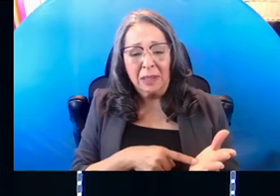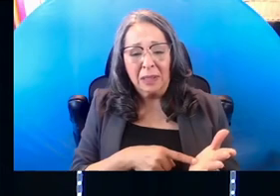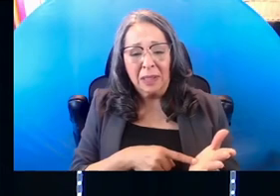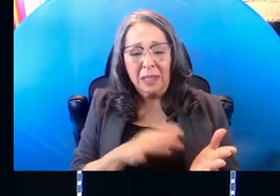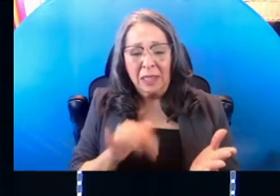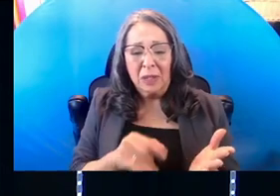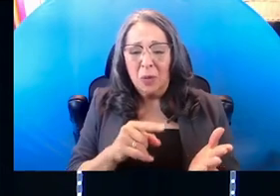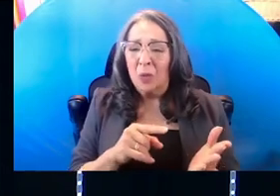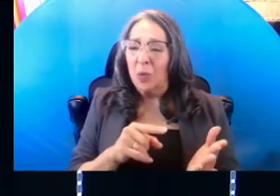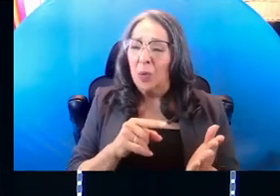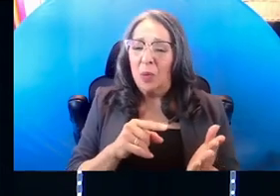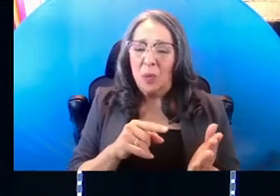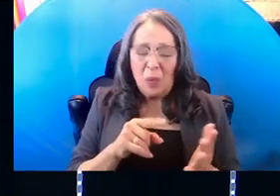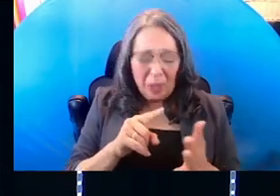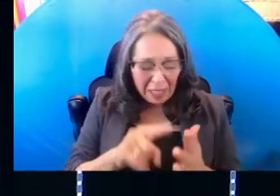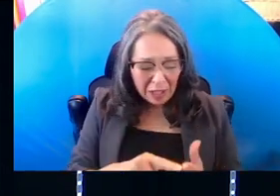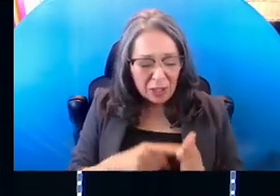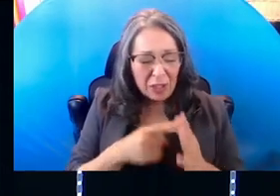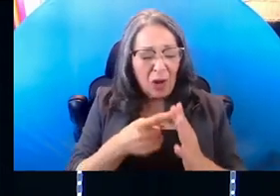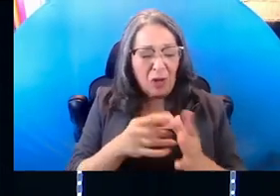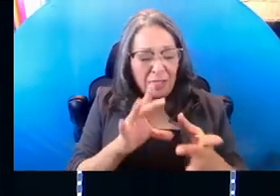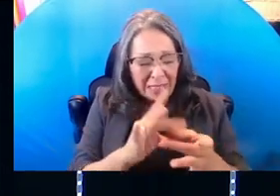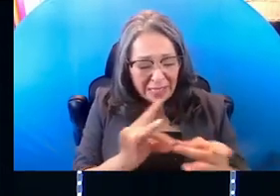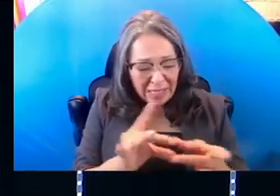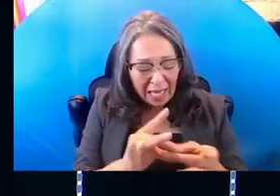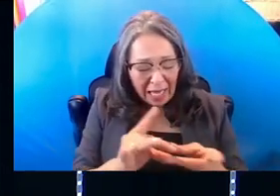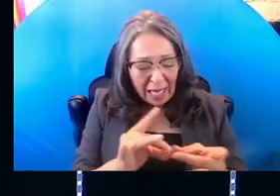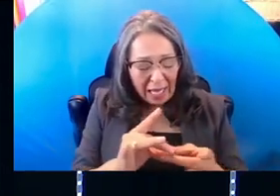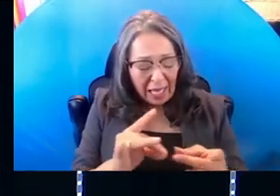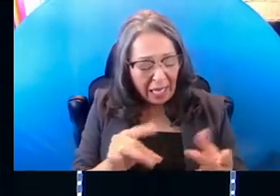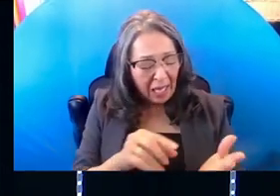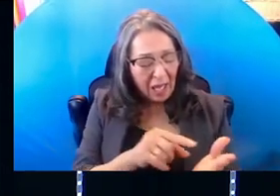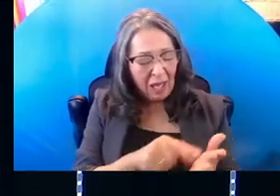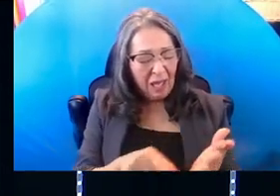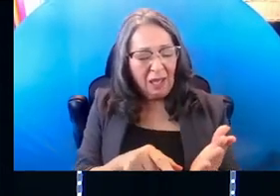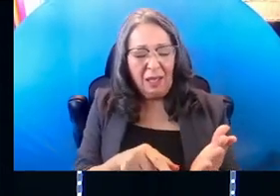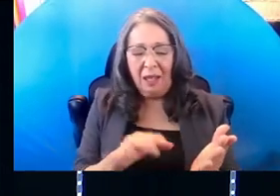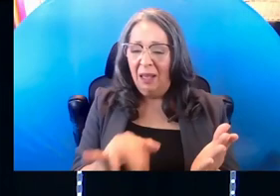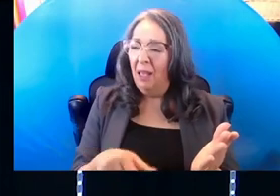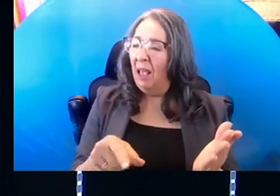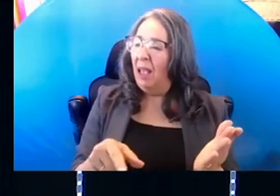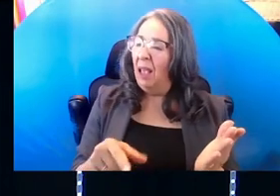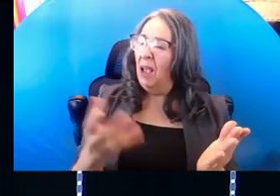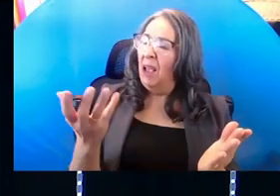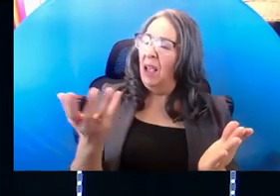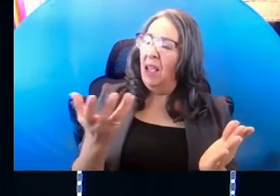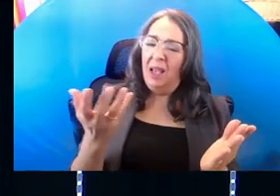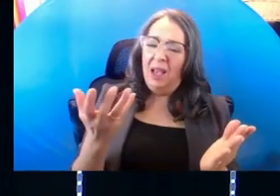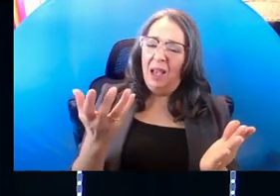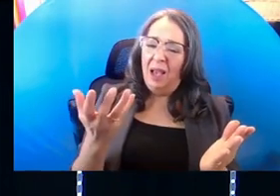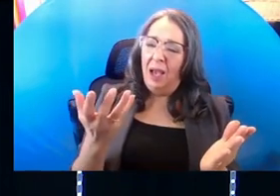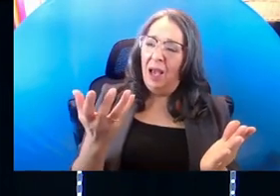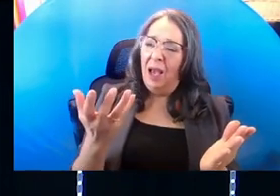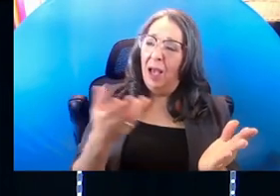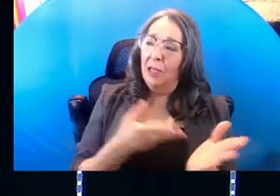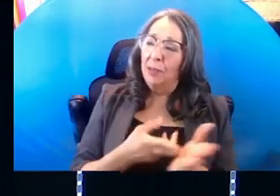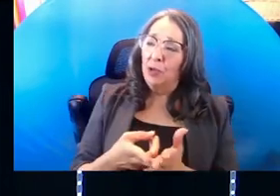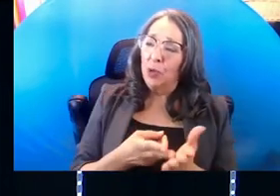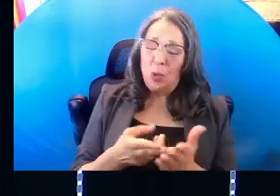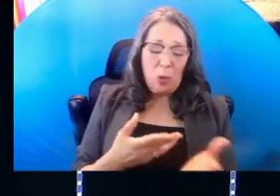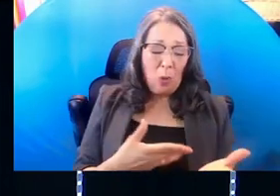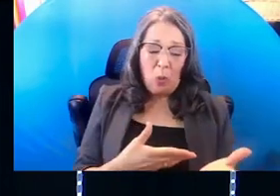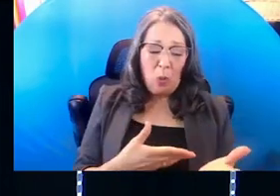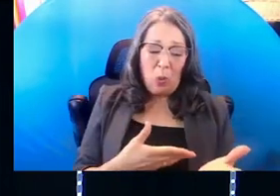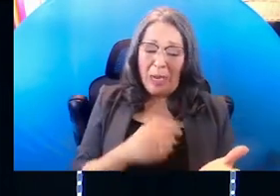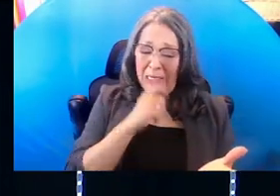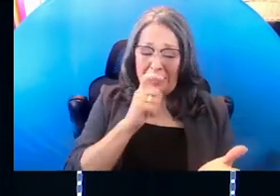that starts off that way and the Bible hits, because, oh man, God does that a lot through his word. But when he gives you that thing that's like, here's some truth for you. He's like, that is not what